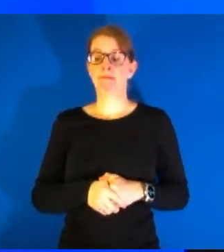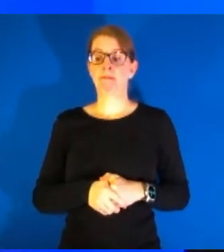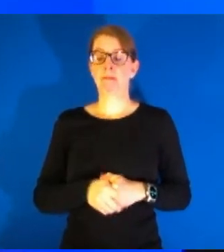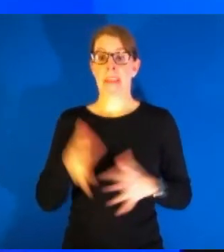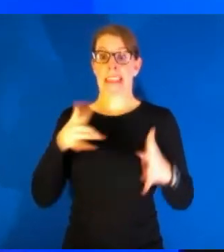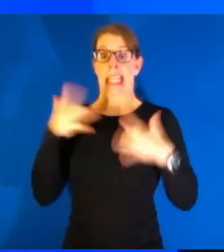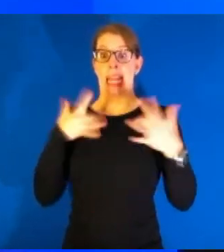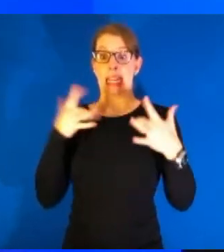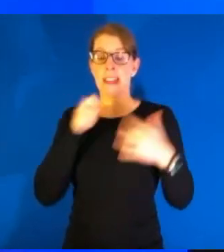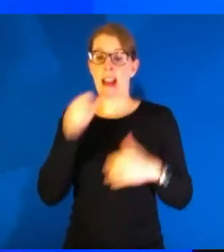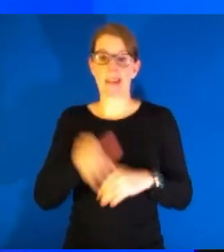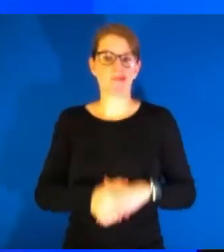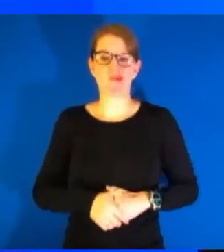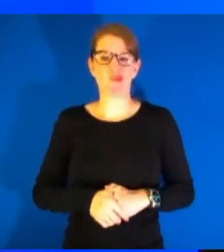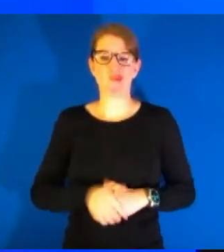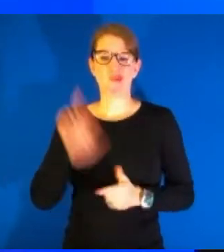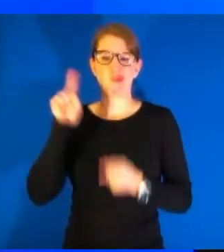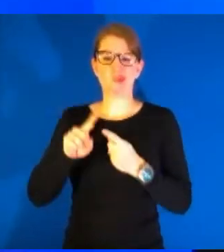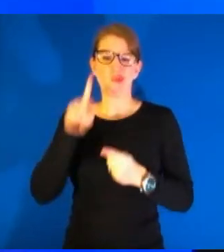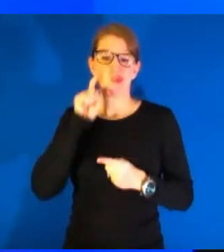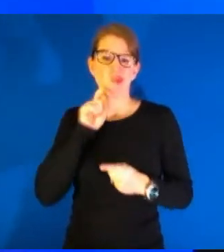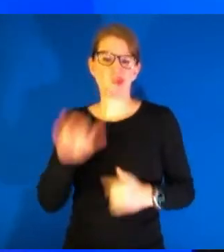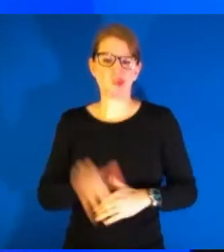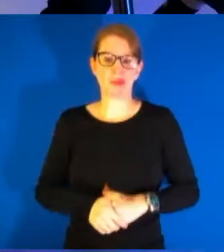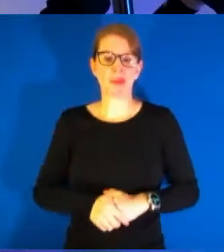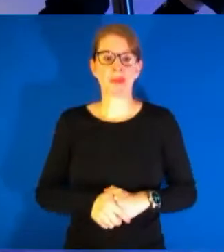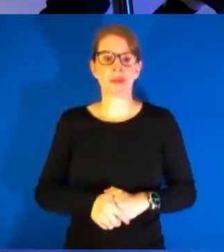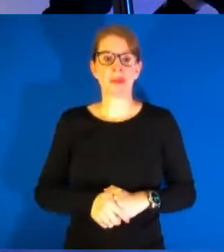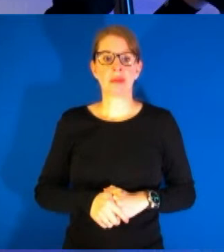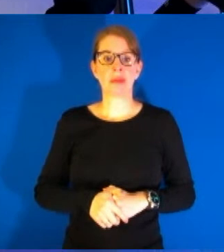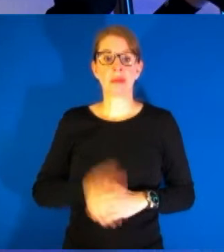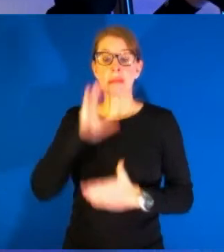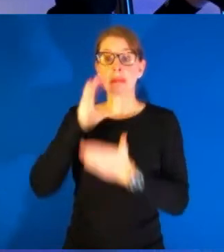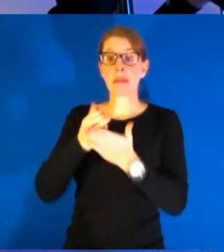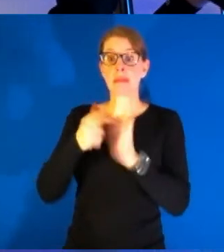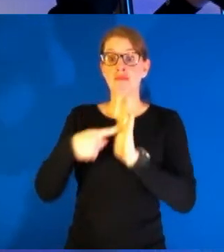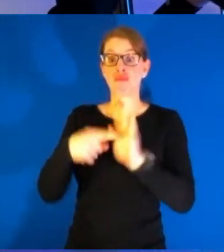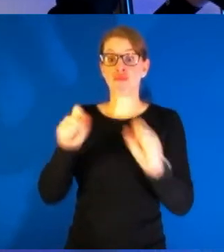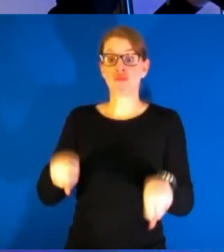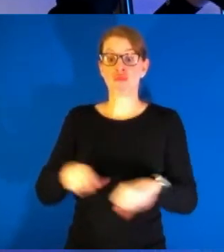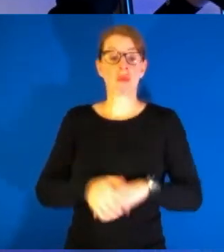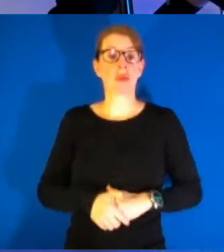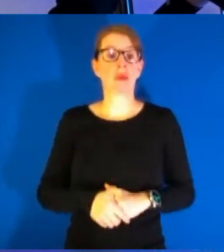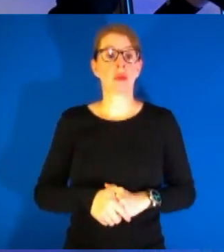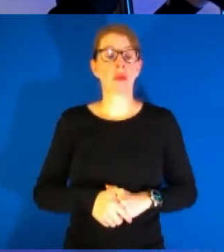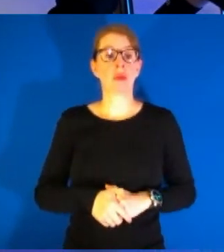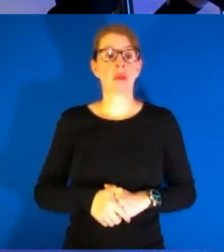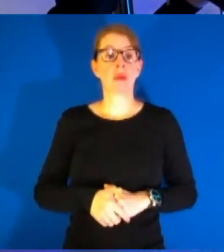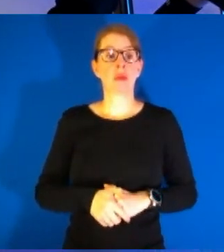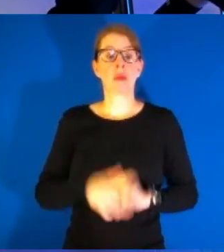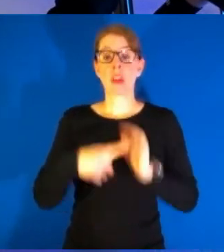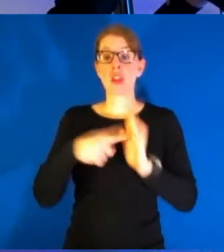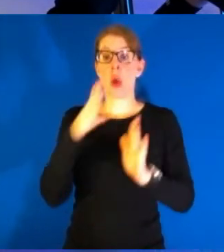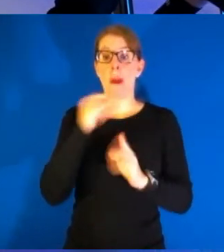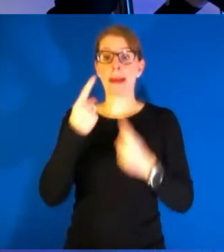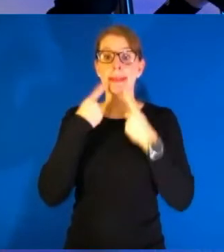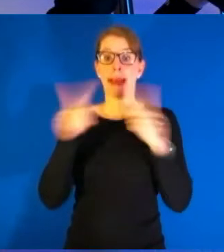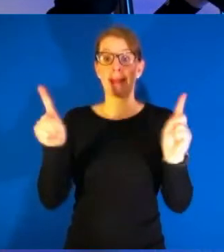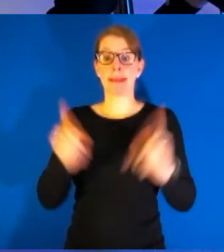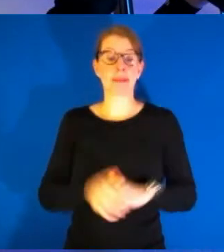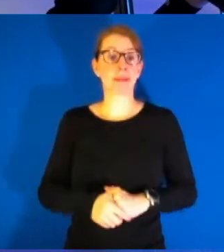less sexy. So I don't know if we can get a picture of this here. I brought show and tell today, Jess. Okay. I like it. This is a